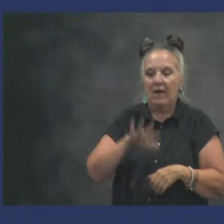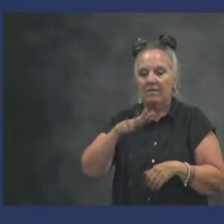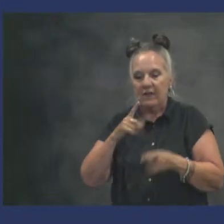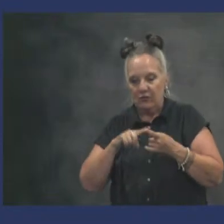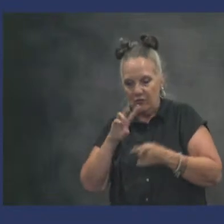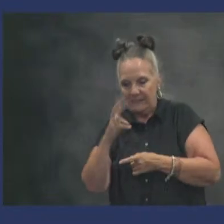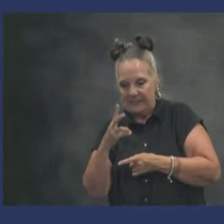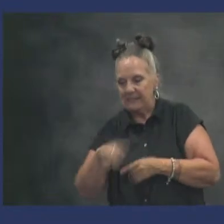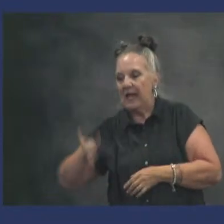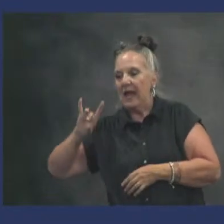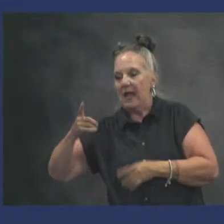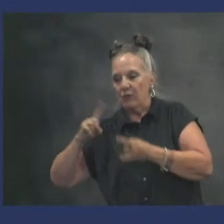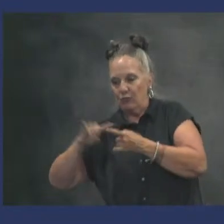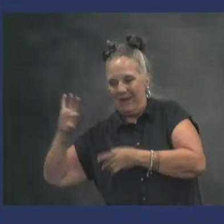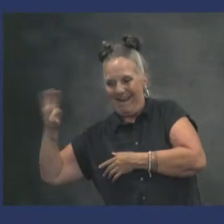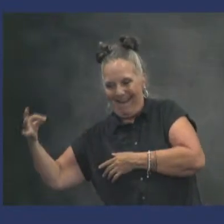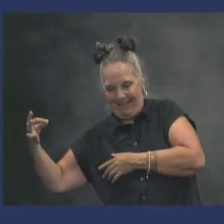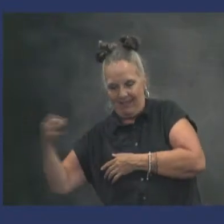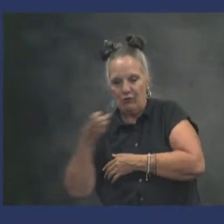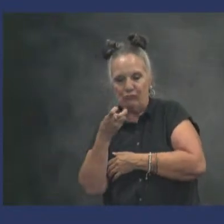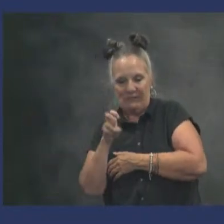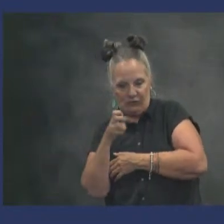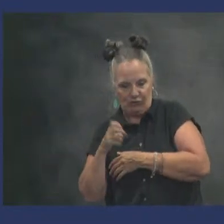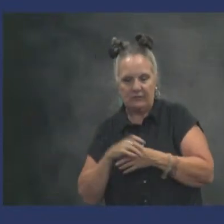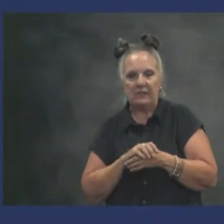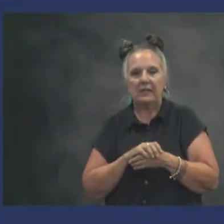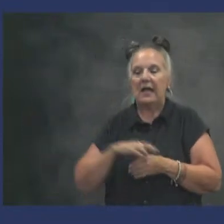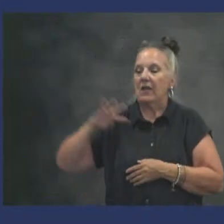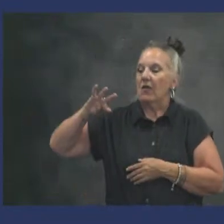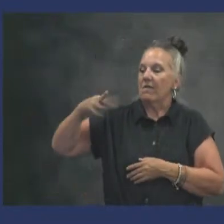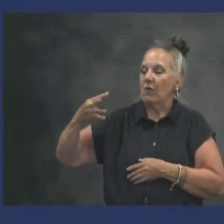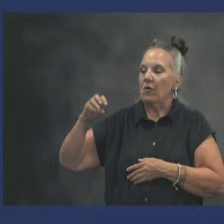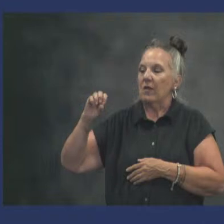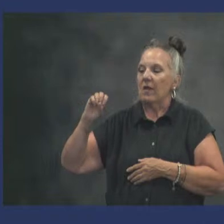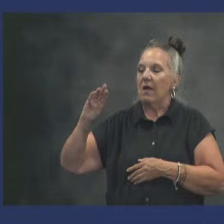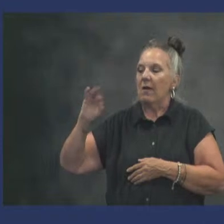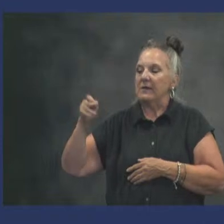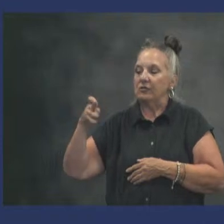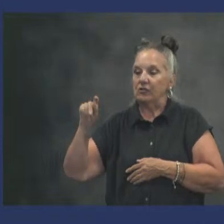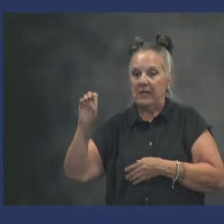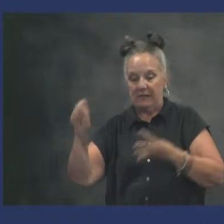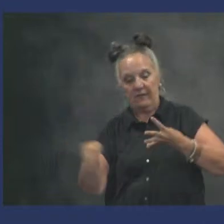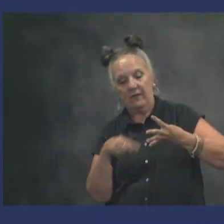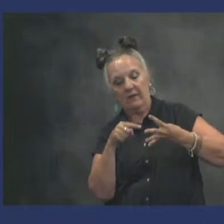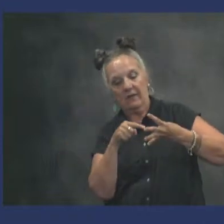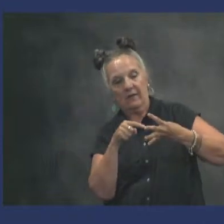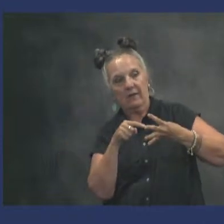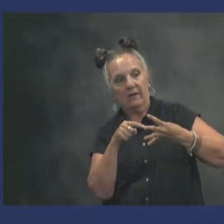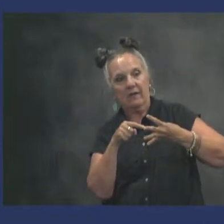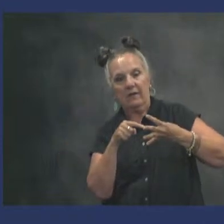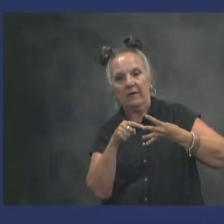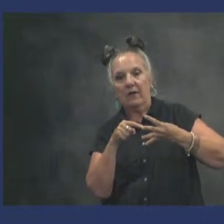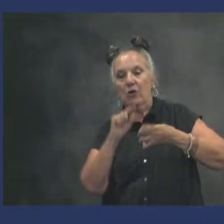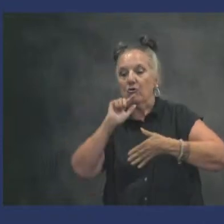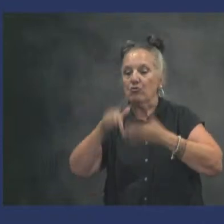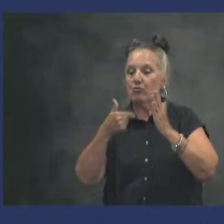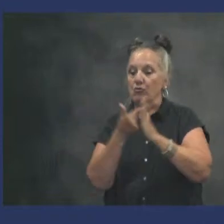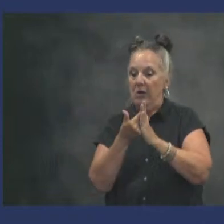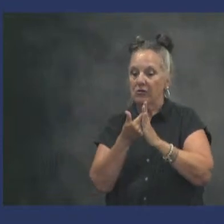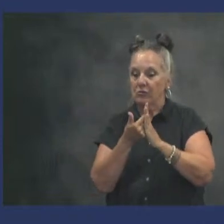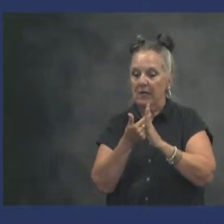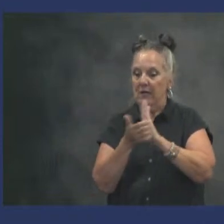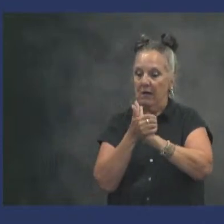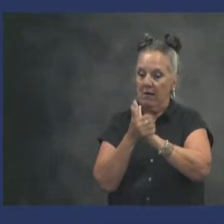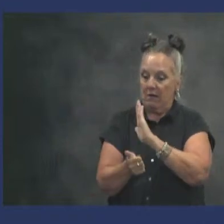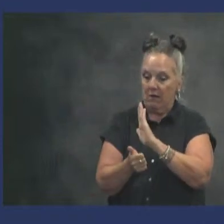6th, and 8th to 9th grade. And then our fourth objective is around those portrait of a graduate competencies, and that is